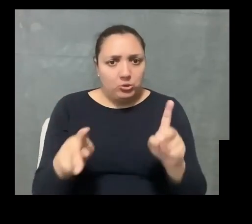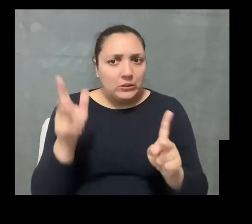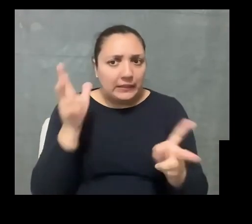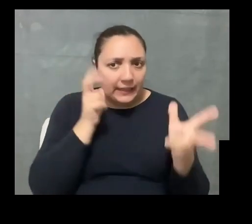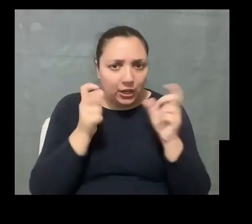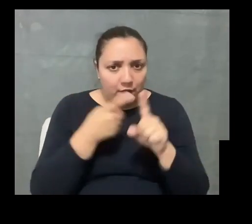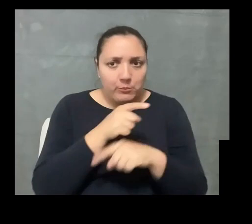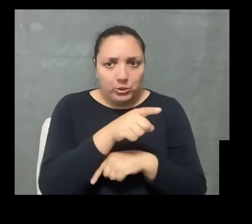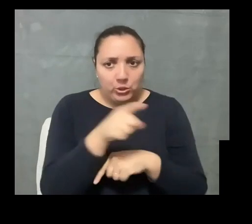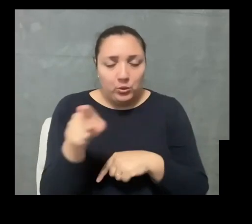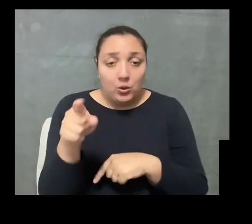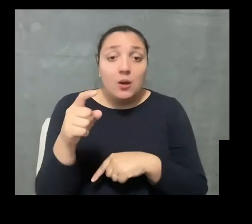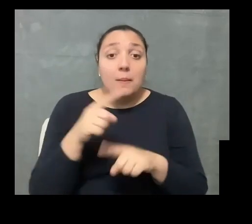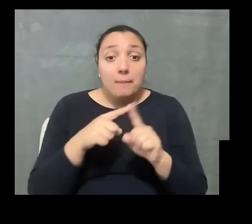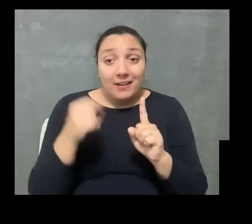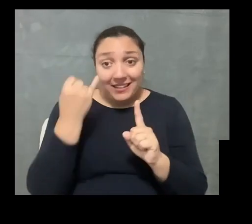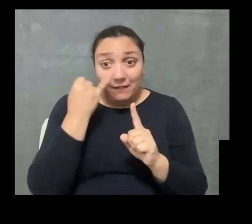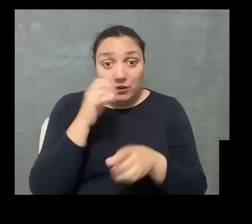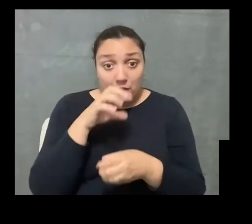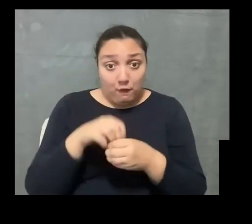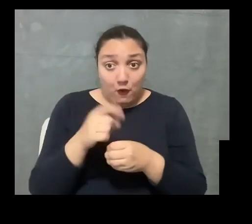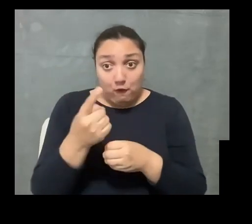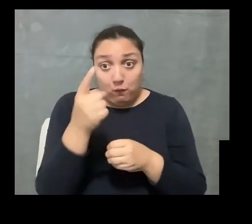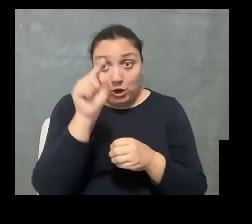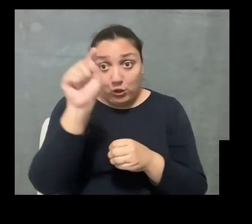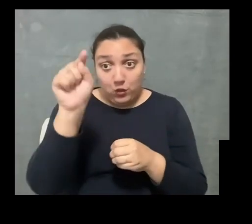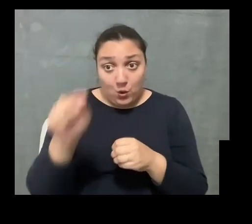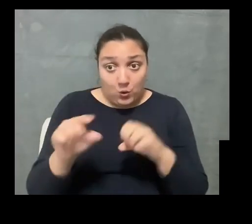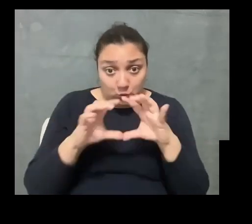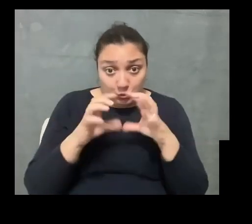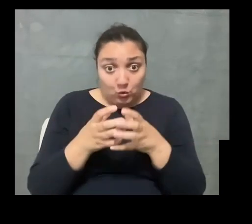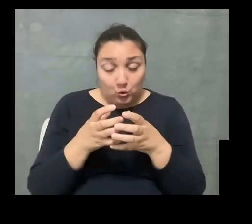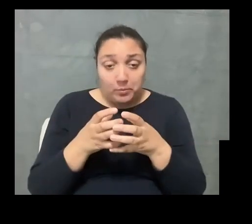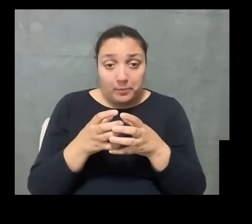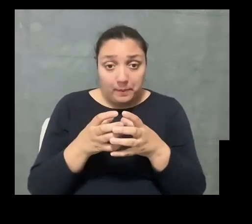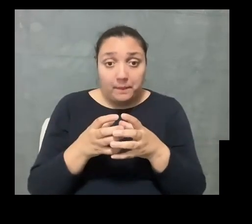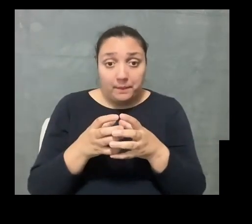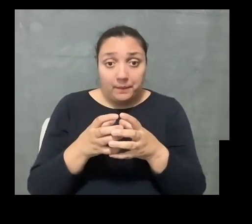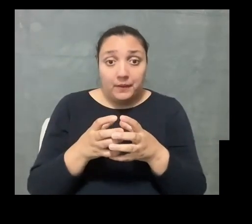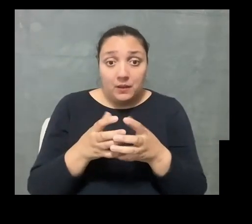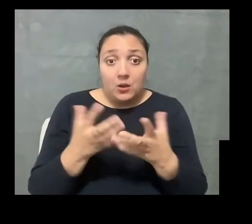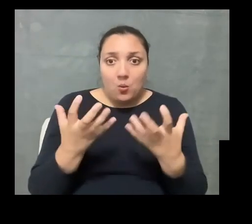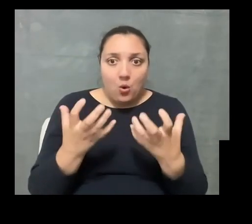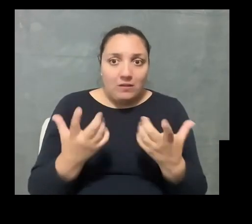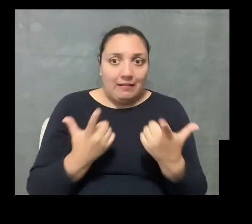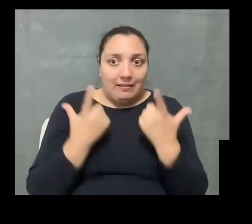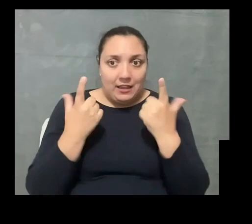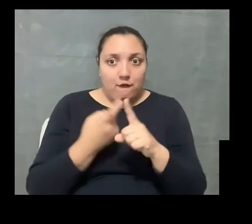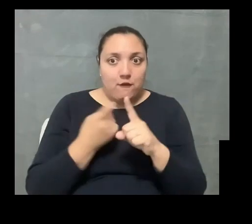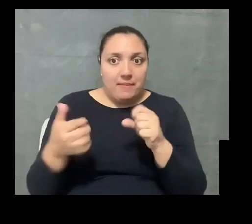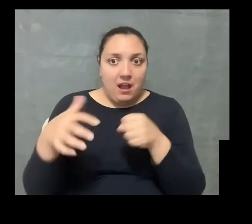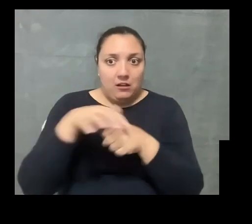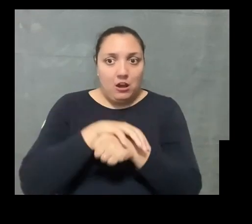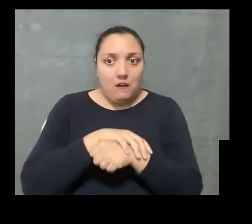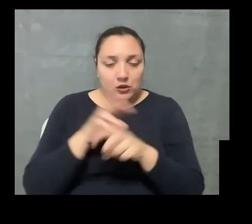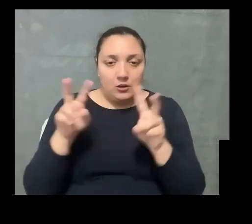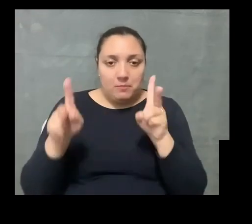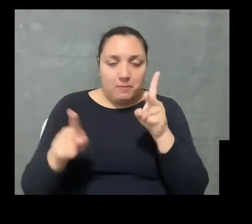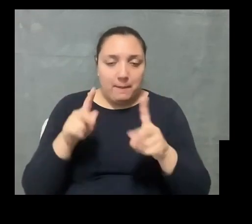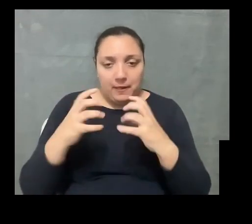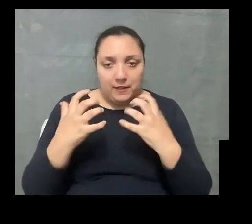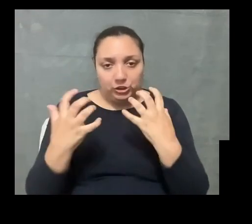but if you belong to one of those groups, today is really to listen to lived experts from the covered populations, and so We